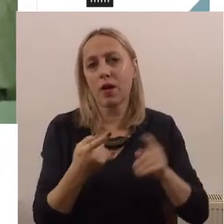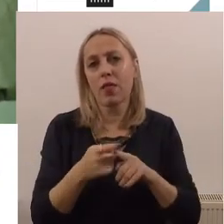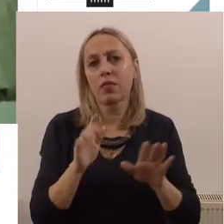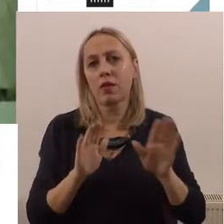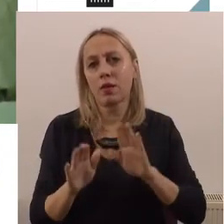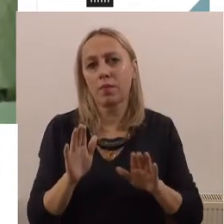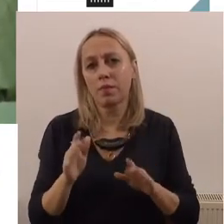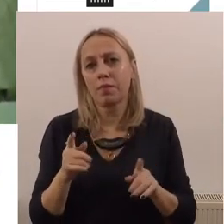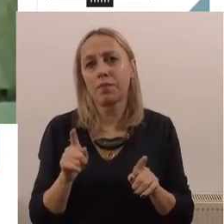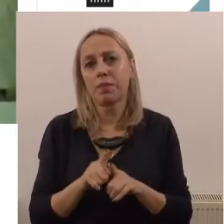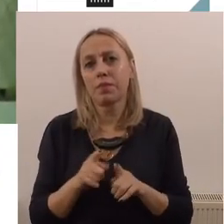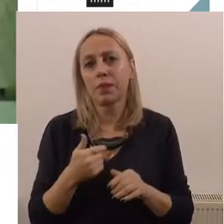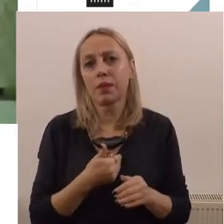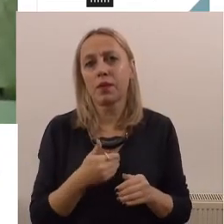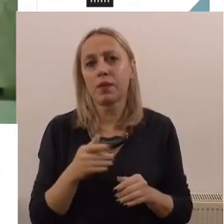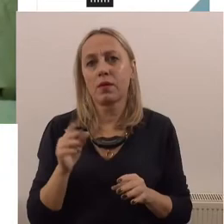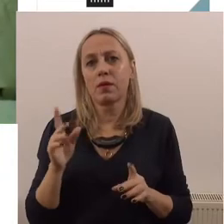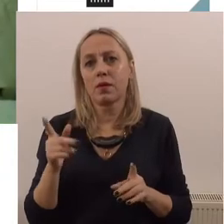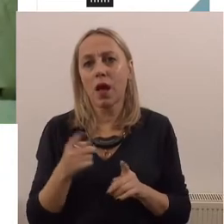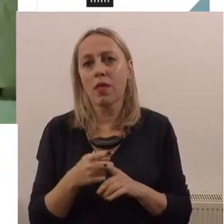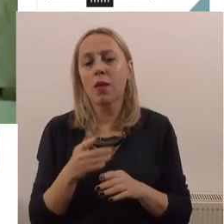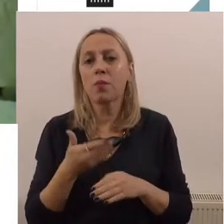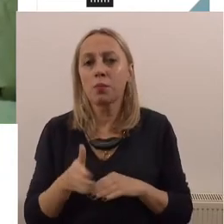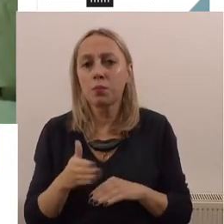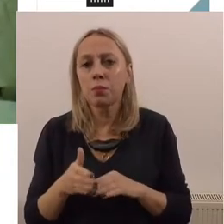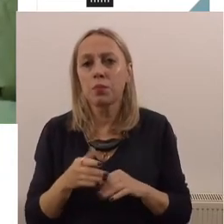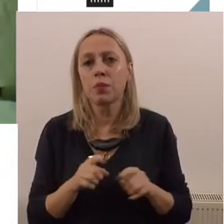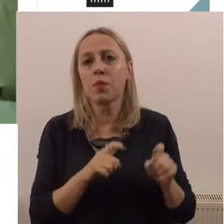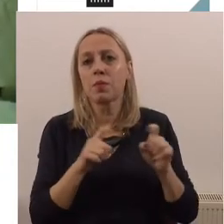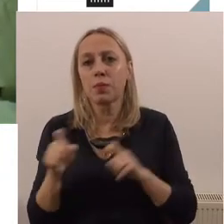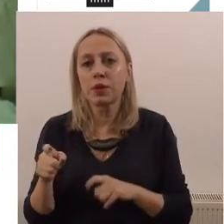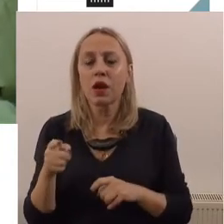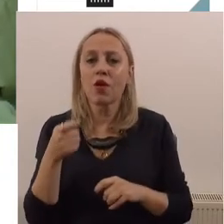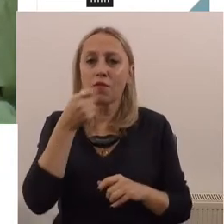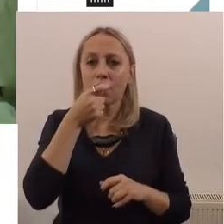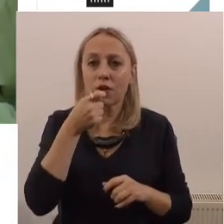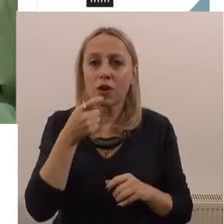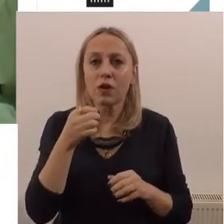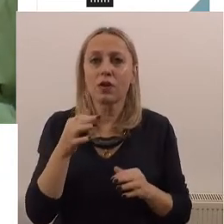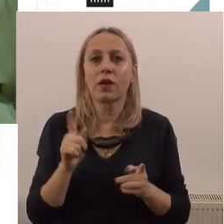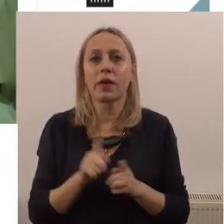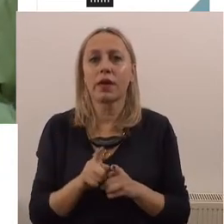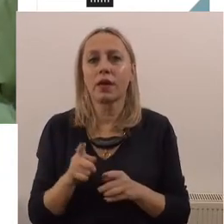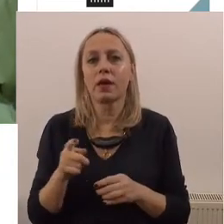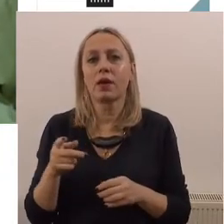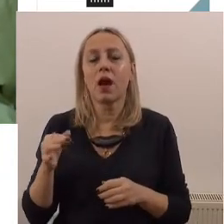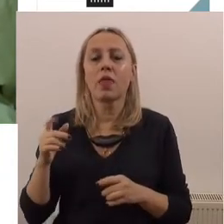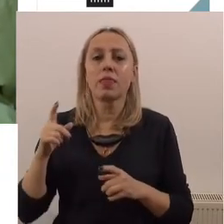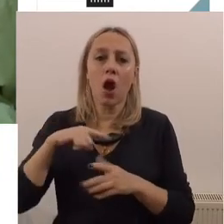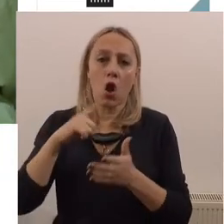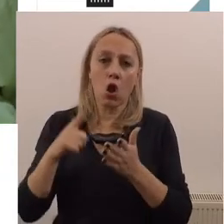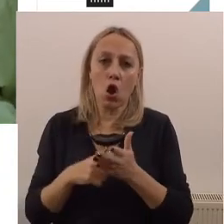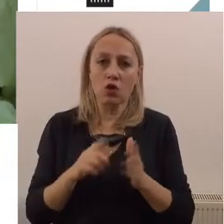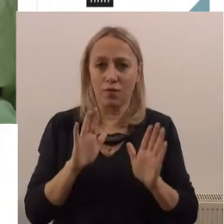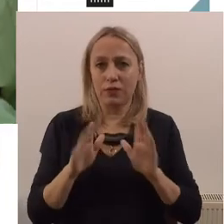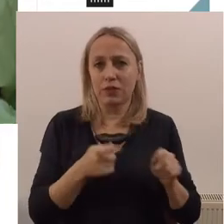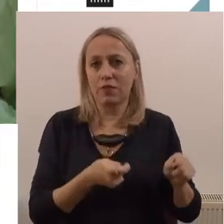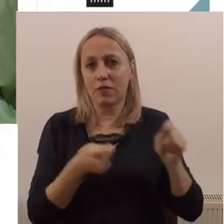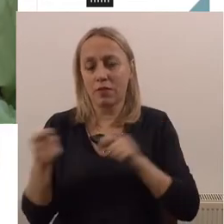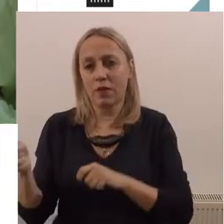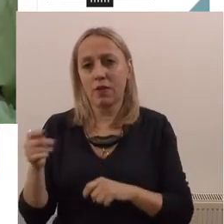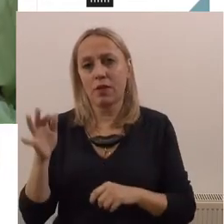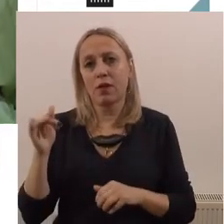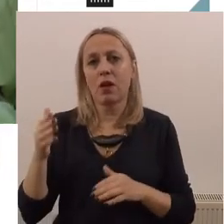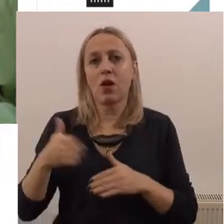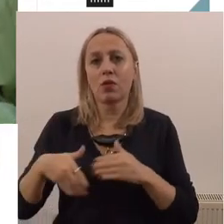and texts for the exhibition. And this is the exhibition that is touring from an institution to an institution. Then it